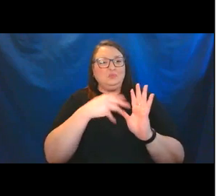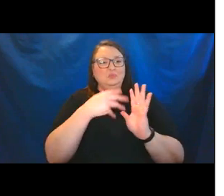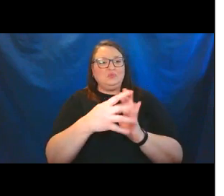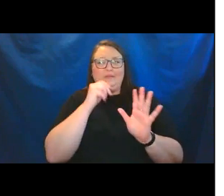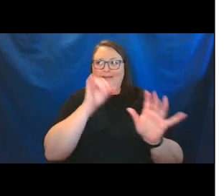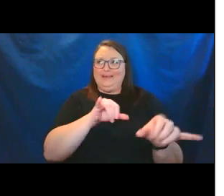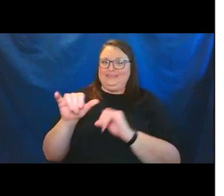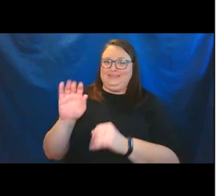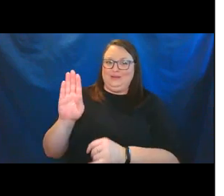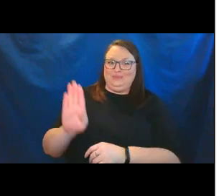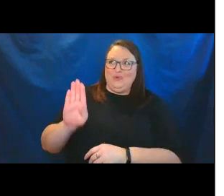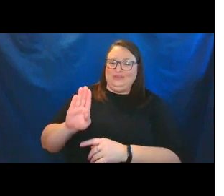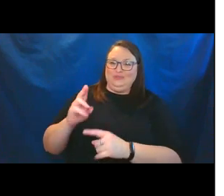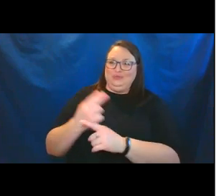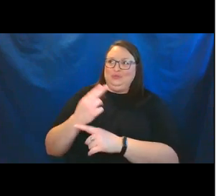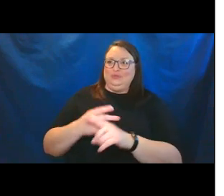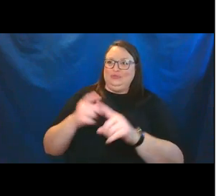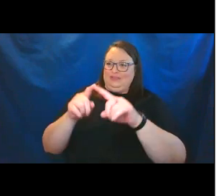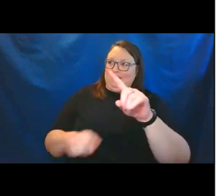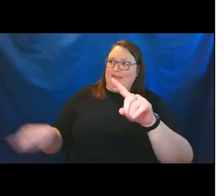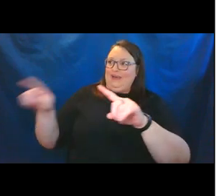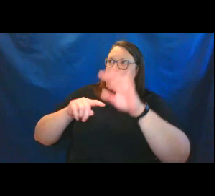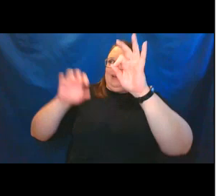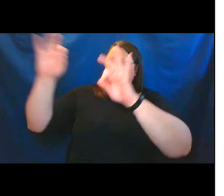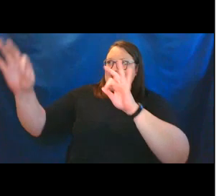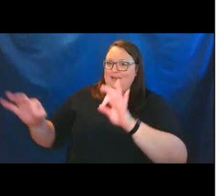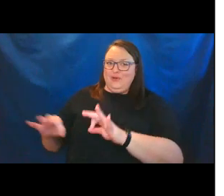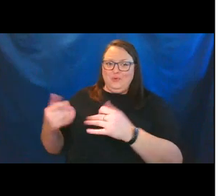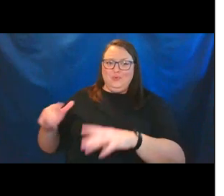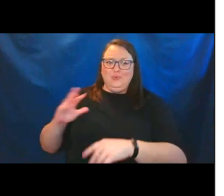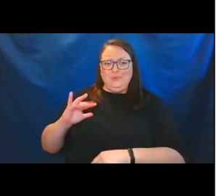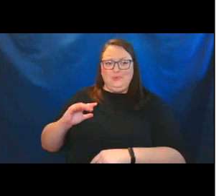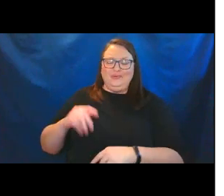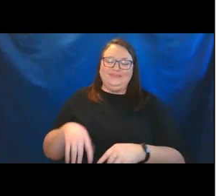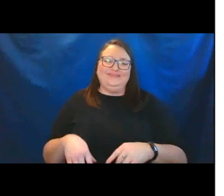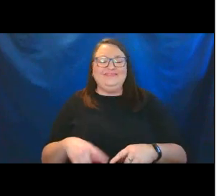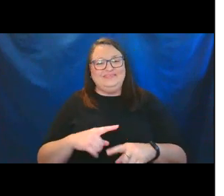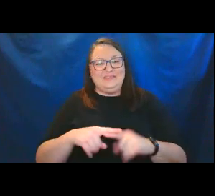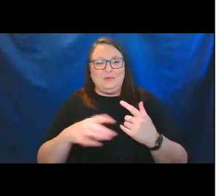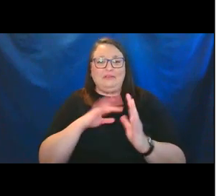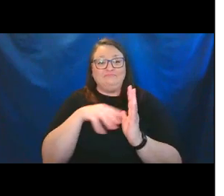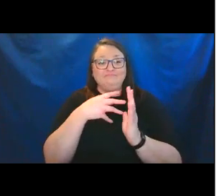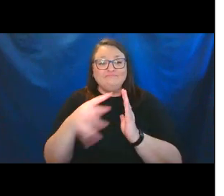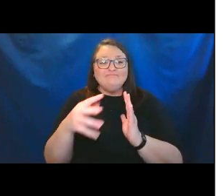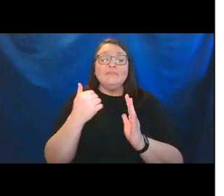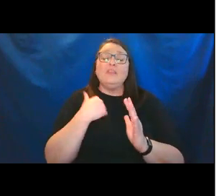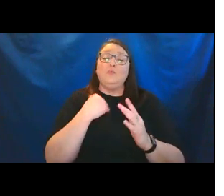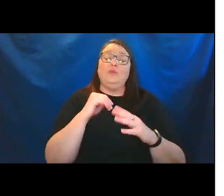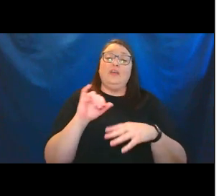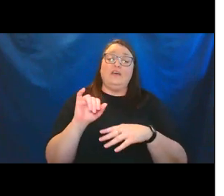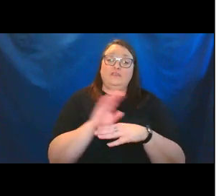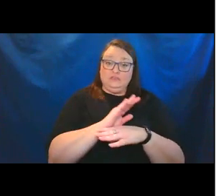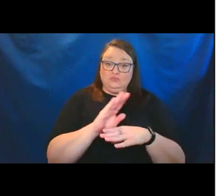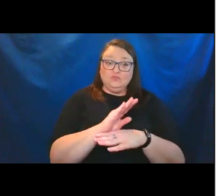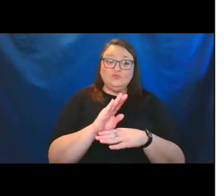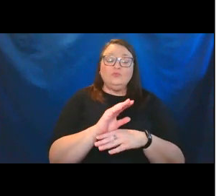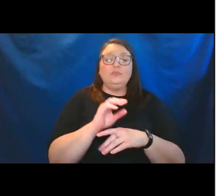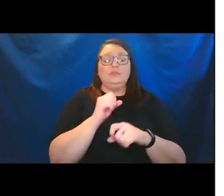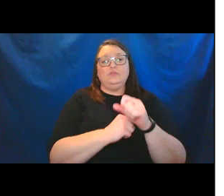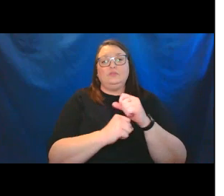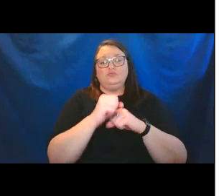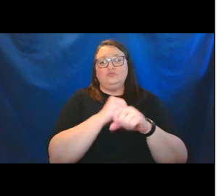grant circle wheel thing. That was awesome. We have industry, which is the structural